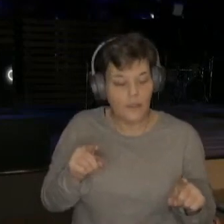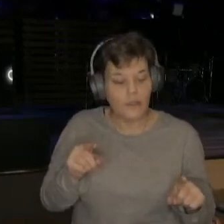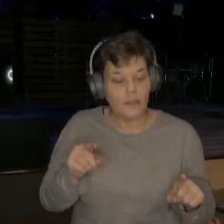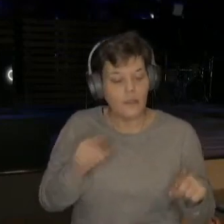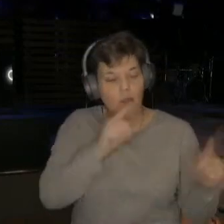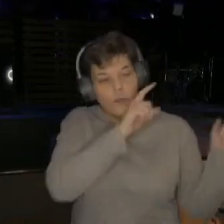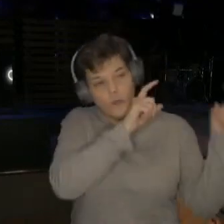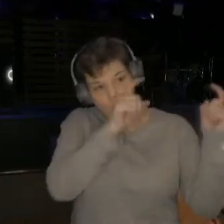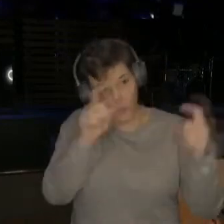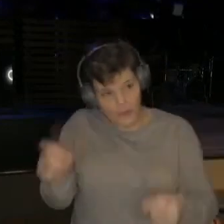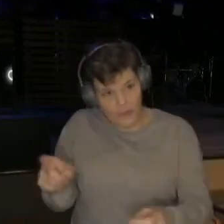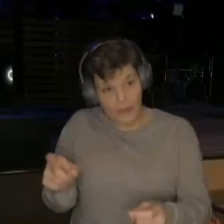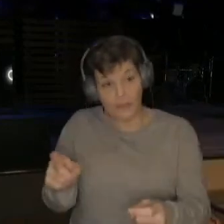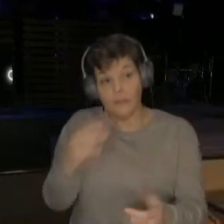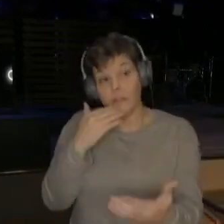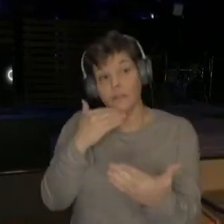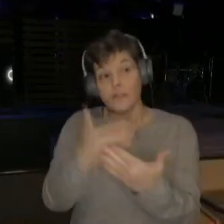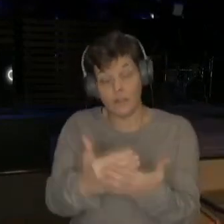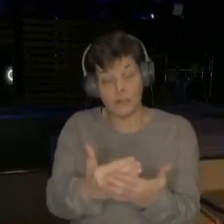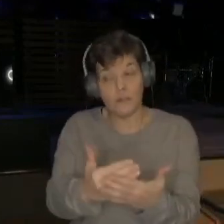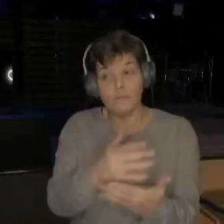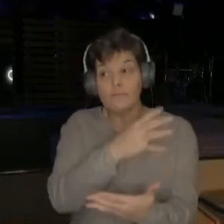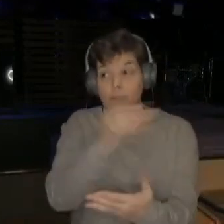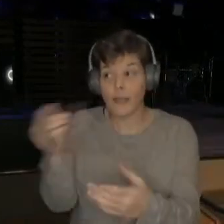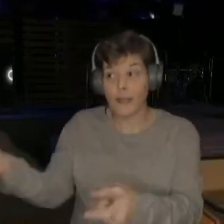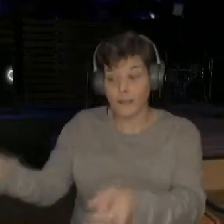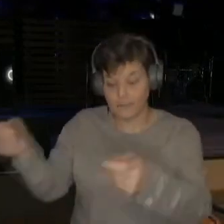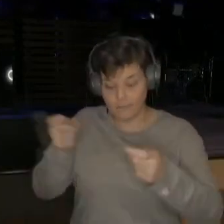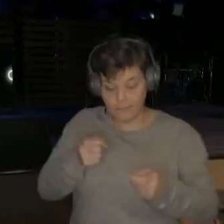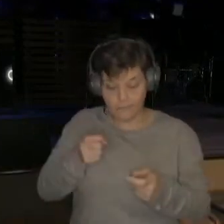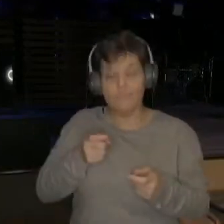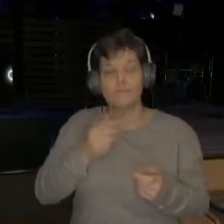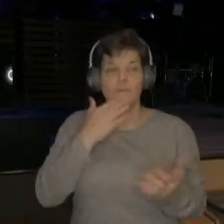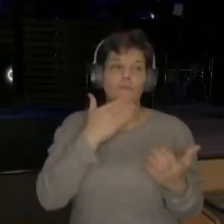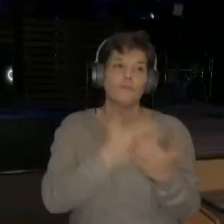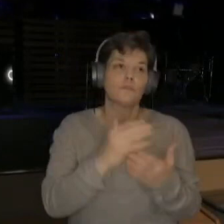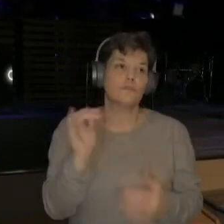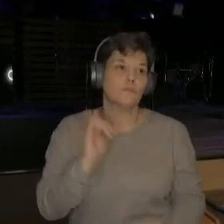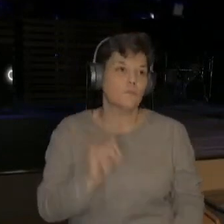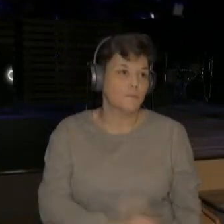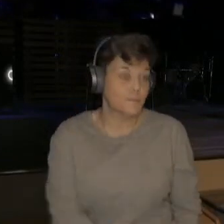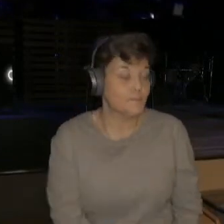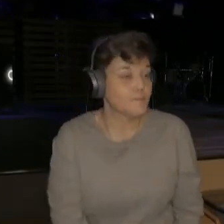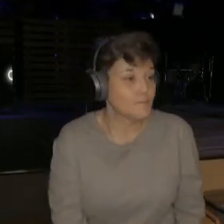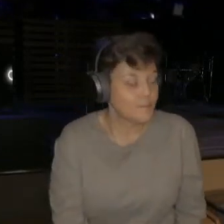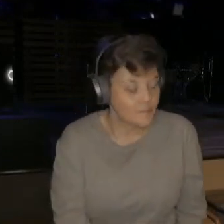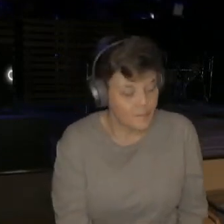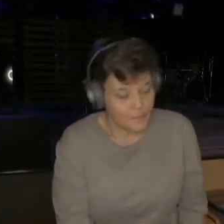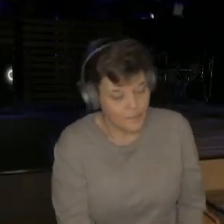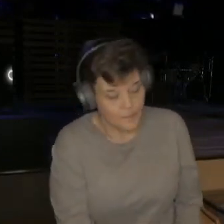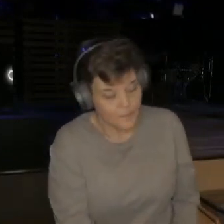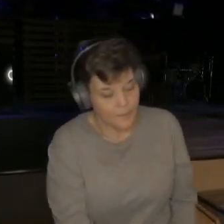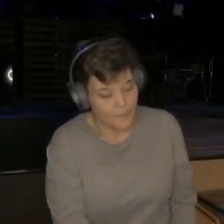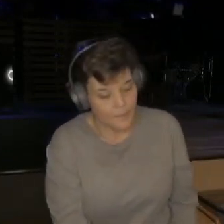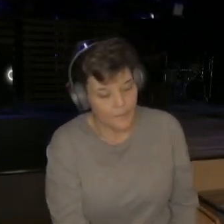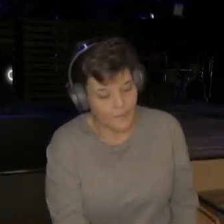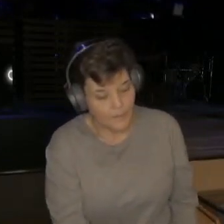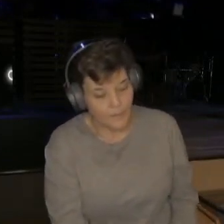early inheritance, other than simply being the father's beloved son. The